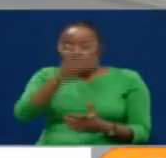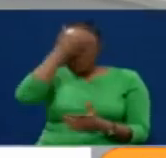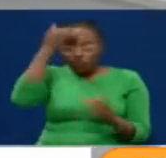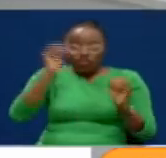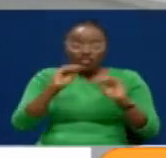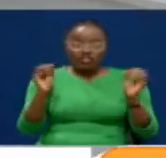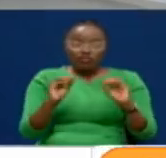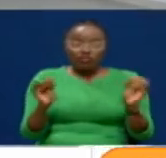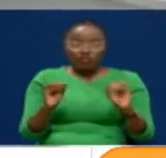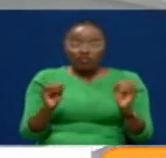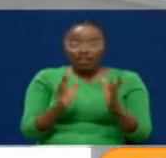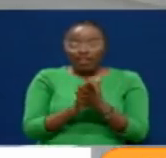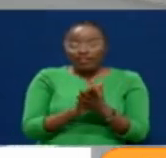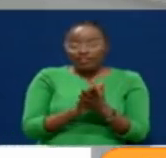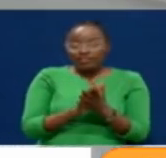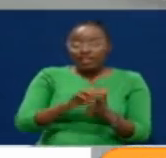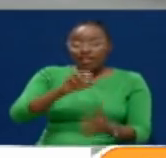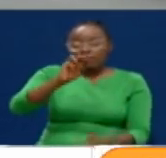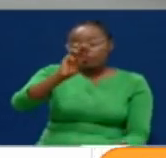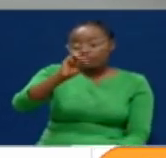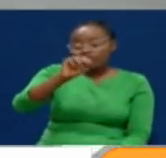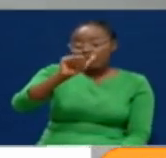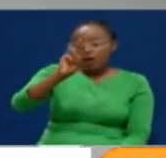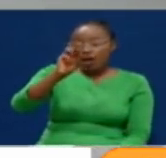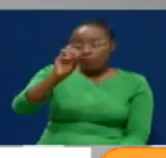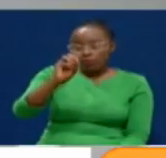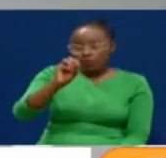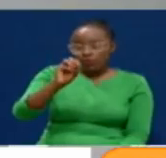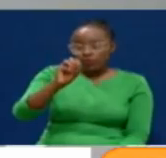Don't forget Ian Duncan. And Leonard Mambo. Don't forget Leonard Mambo.